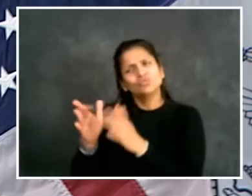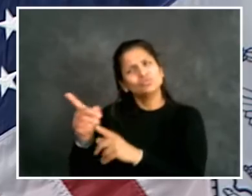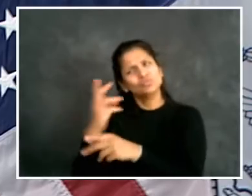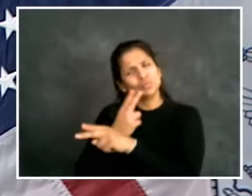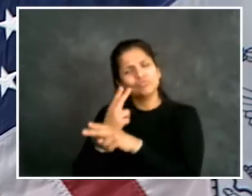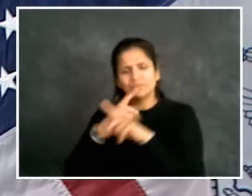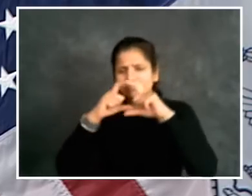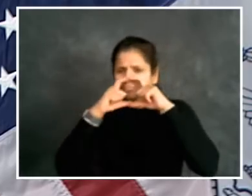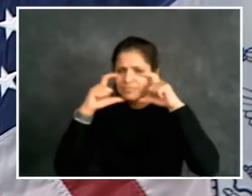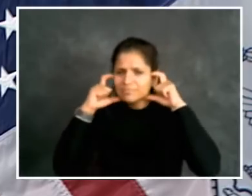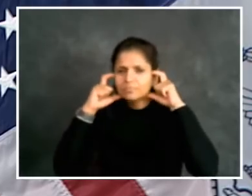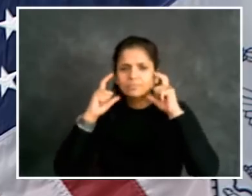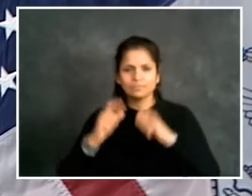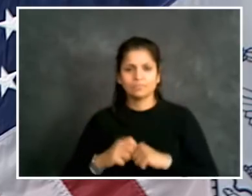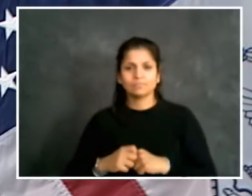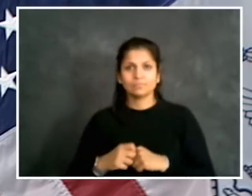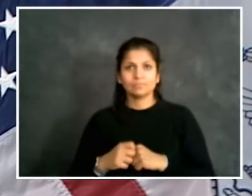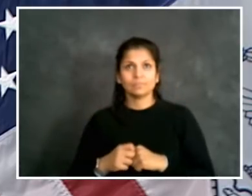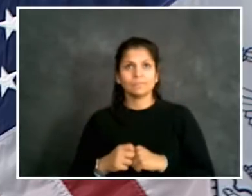everyone, look,